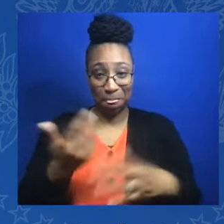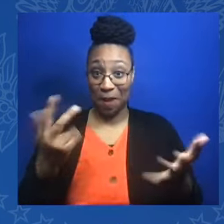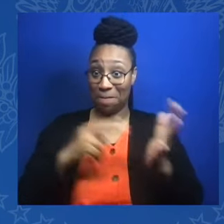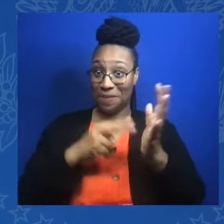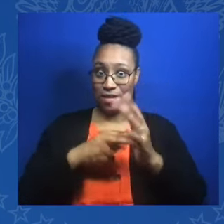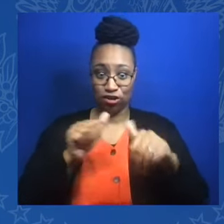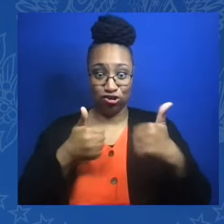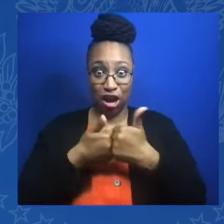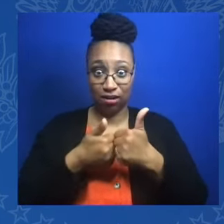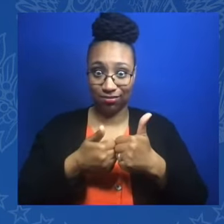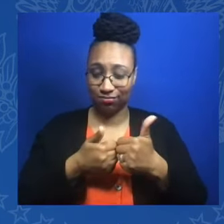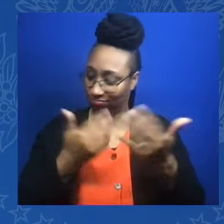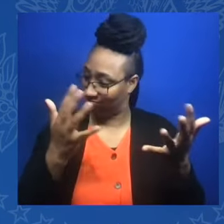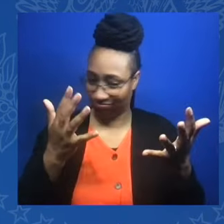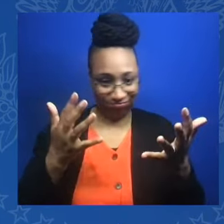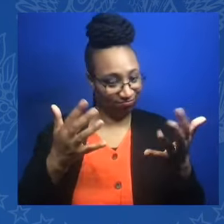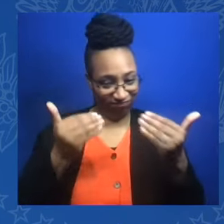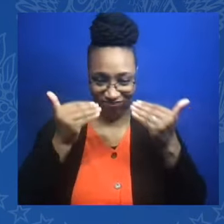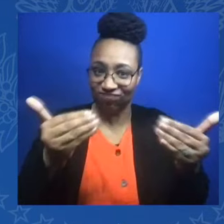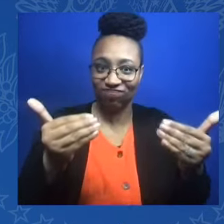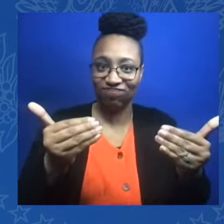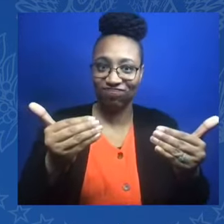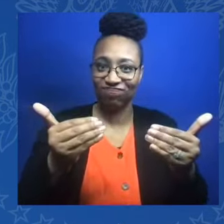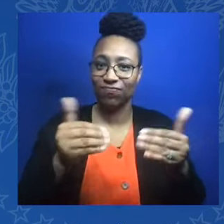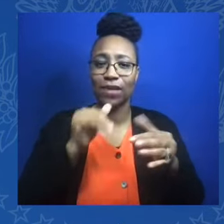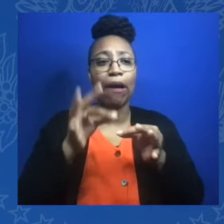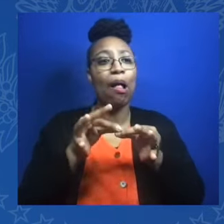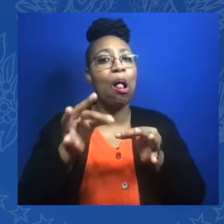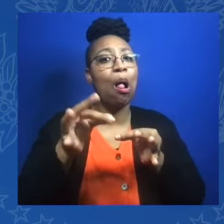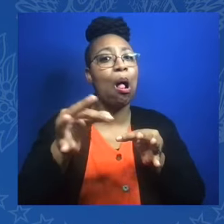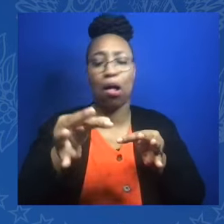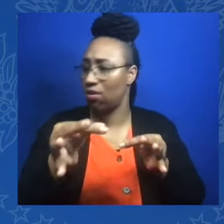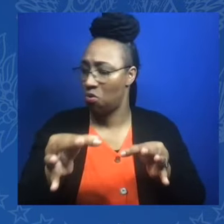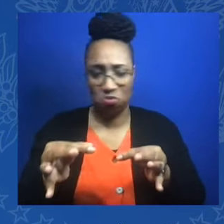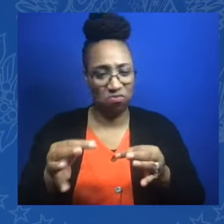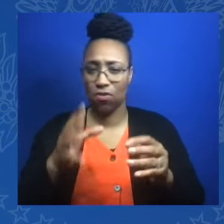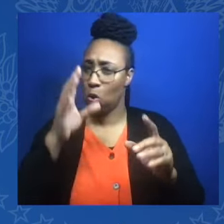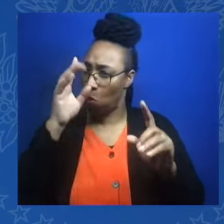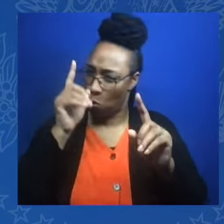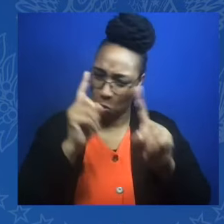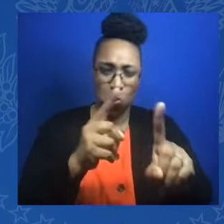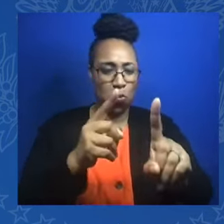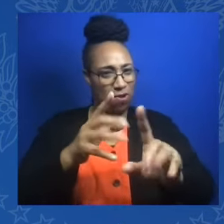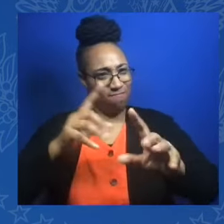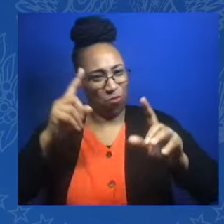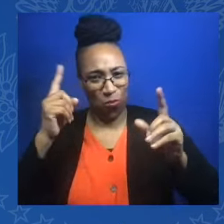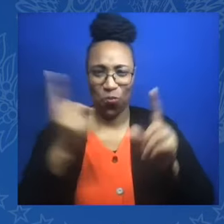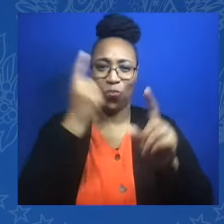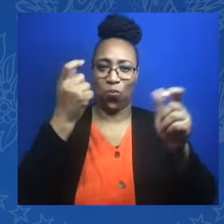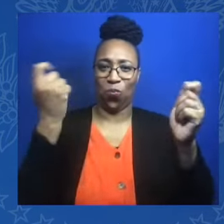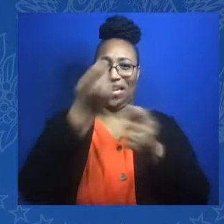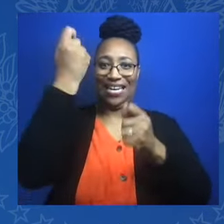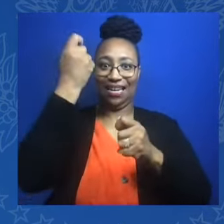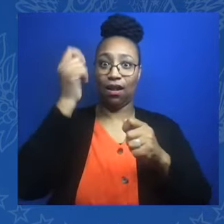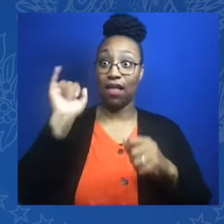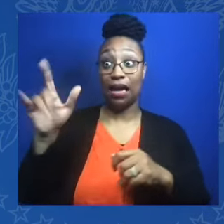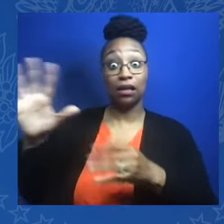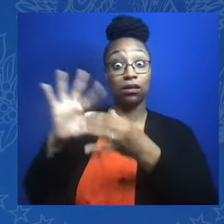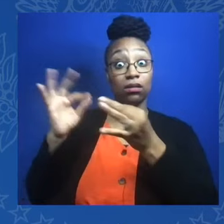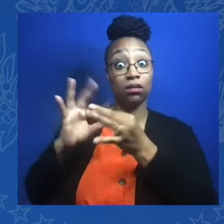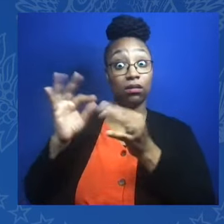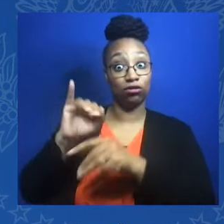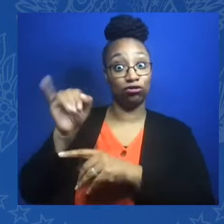win. That speech tapped into something deep in America's character, something powerful, a